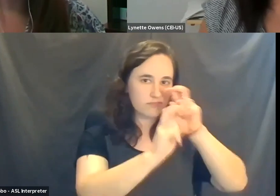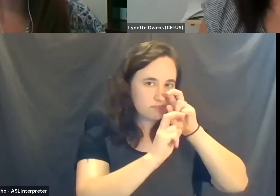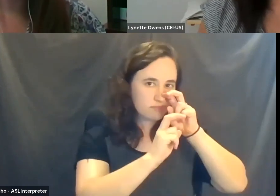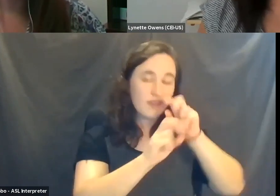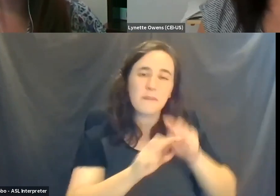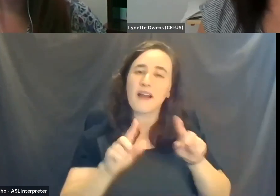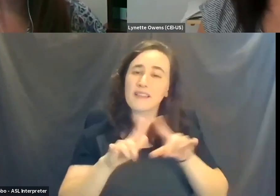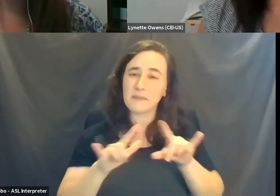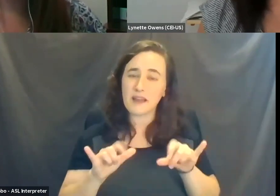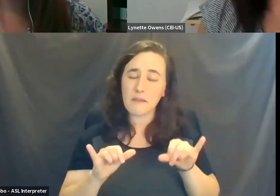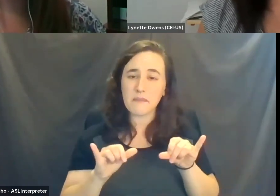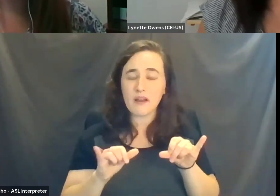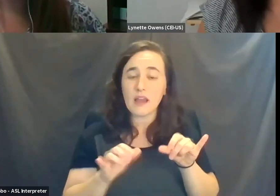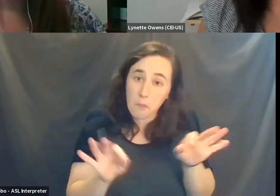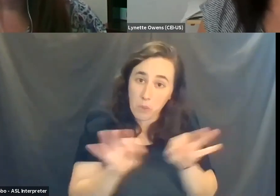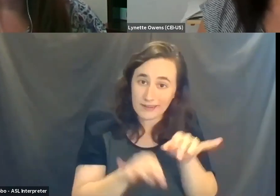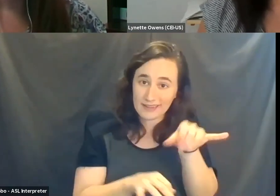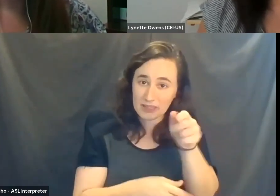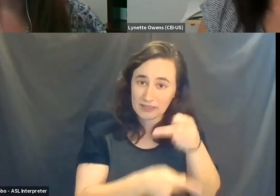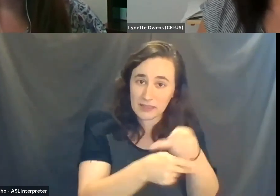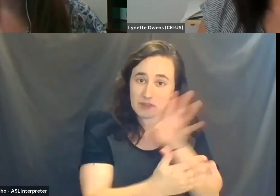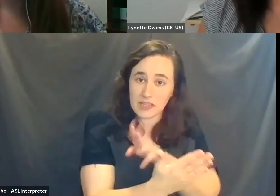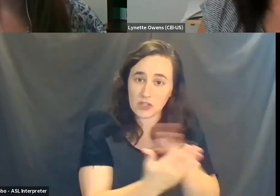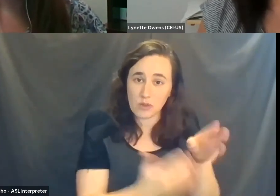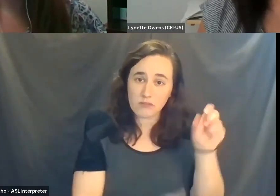to have a schedule like that. But